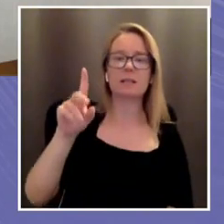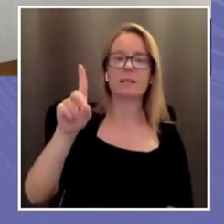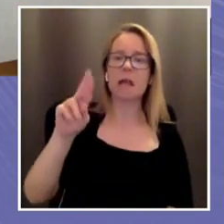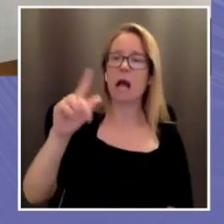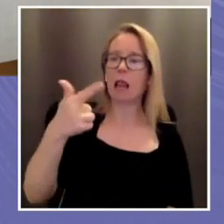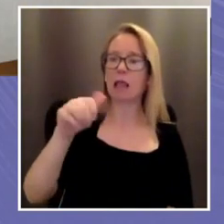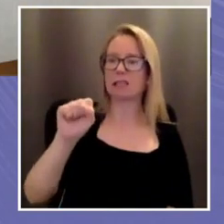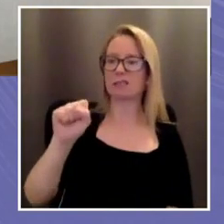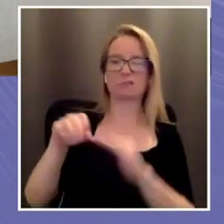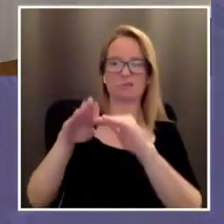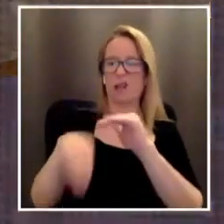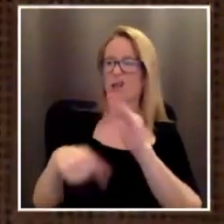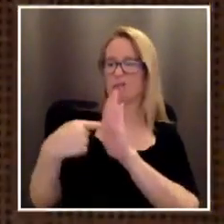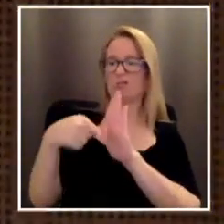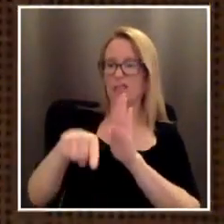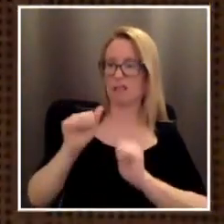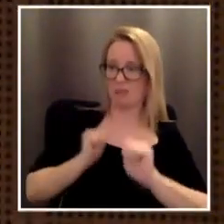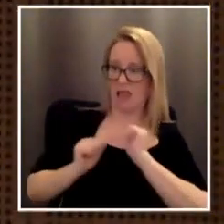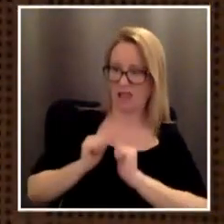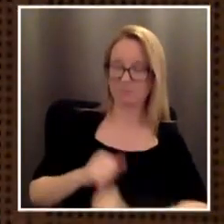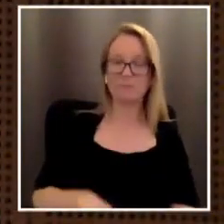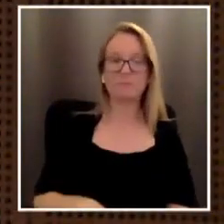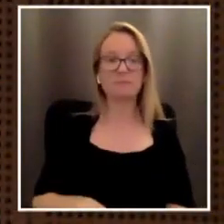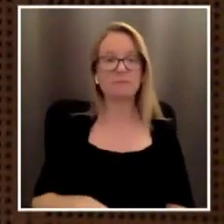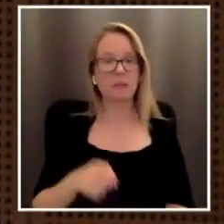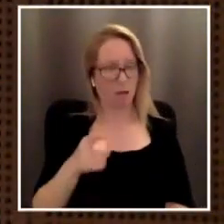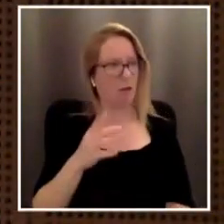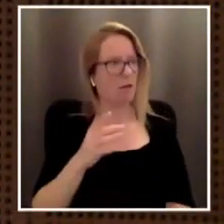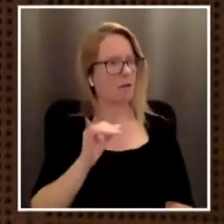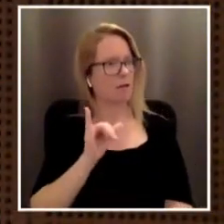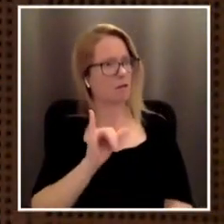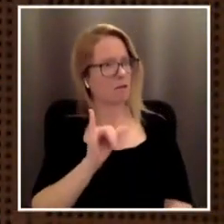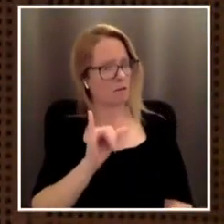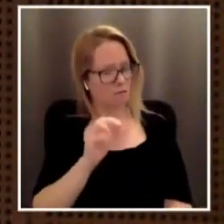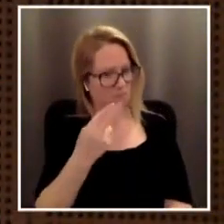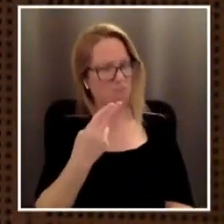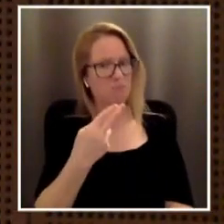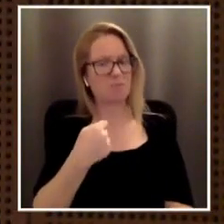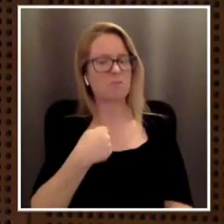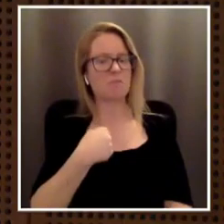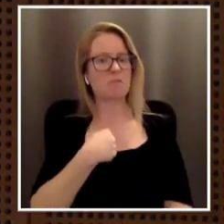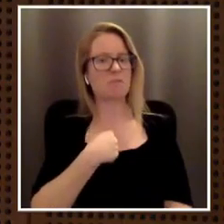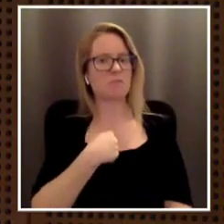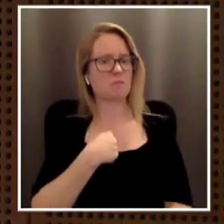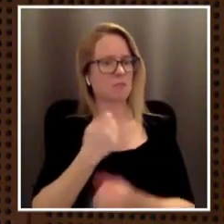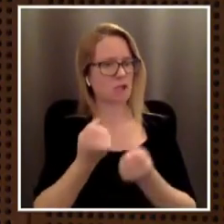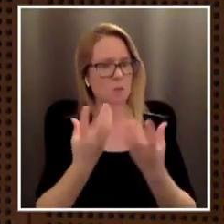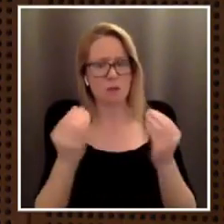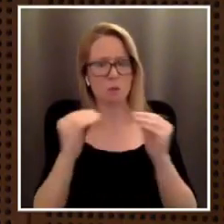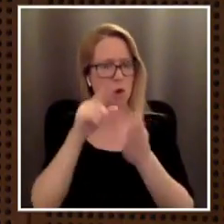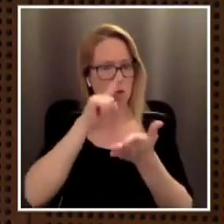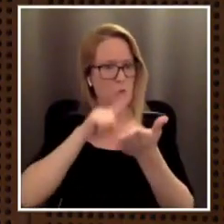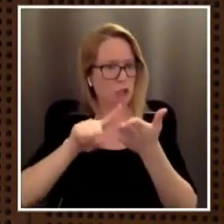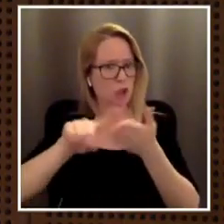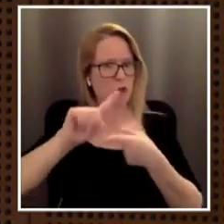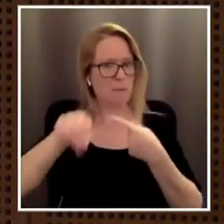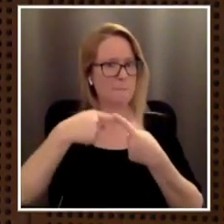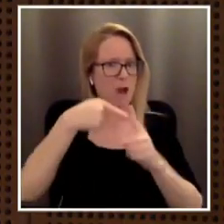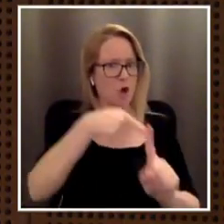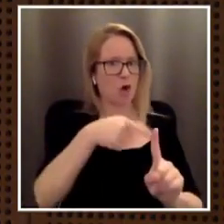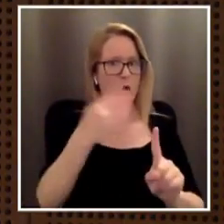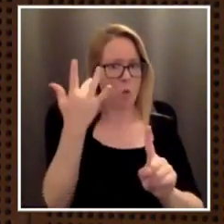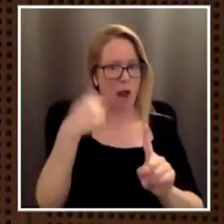play. And he like perked up and he's like, well, I've gotten so much more research on her because I'm